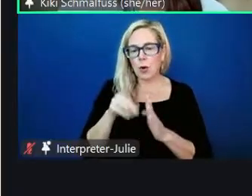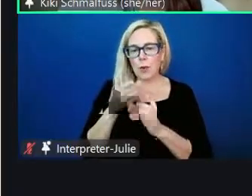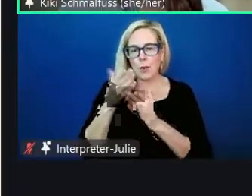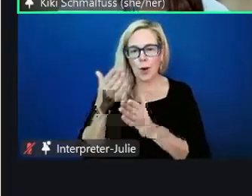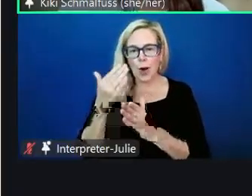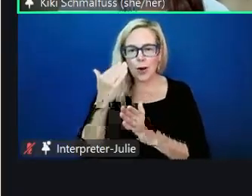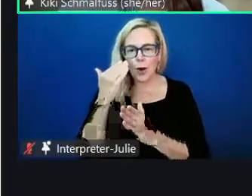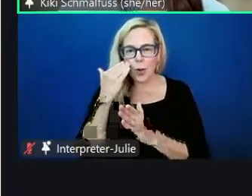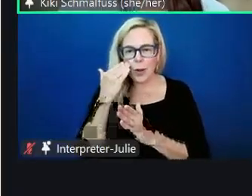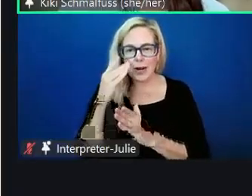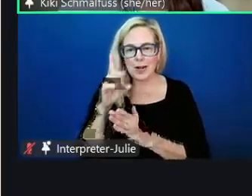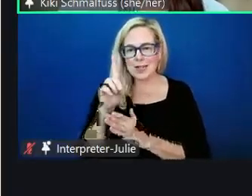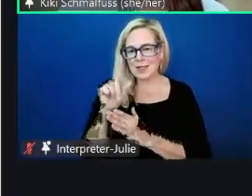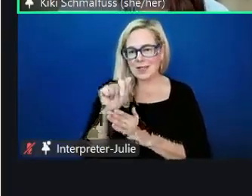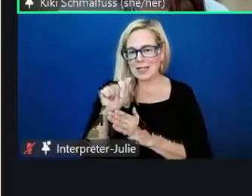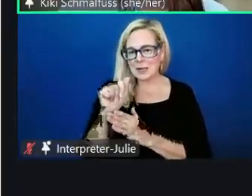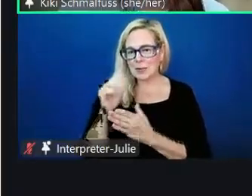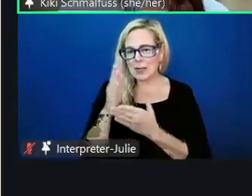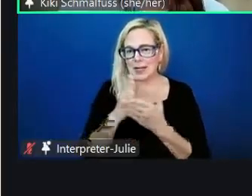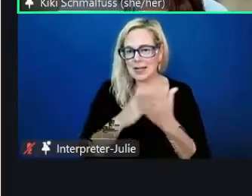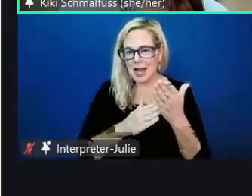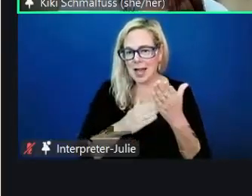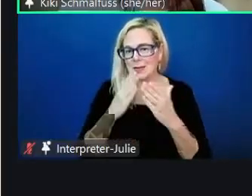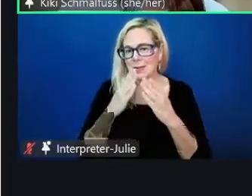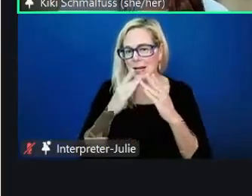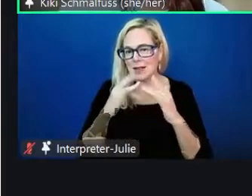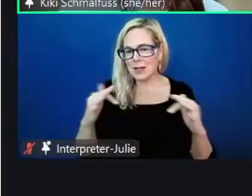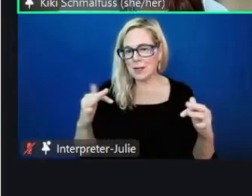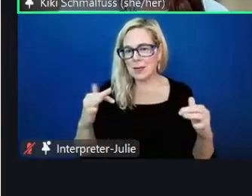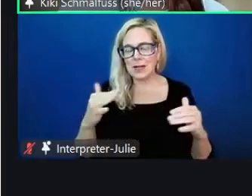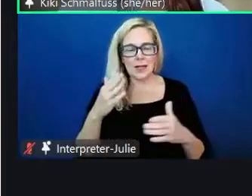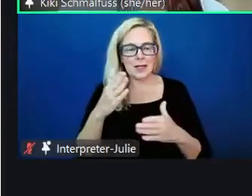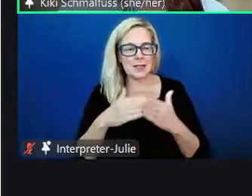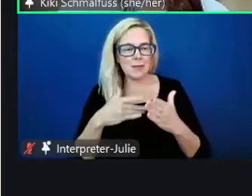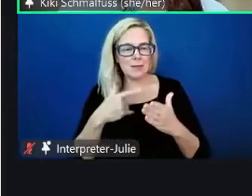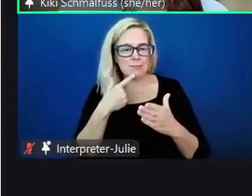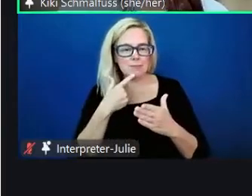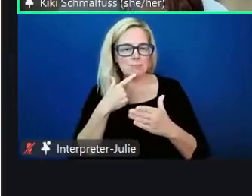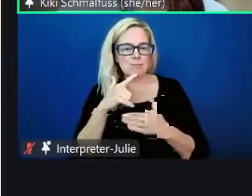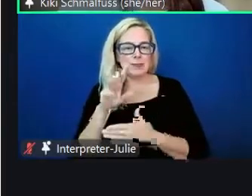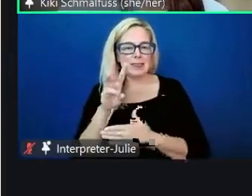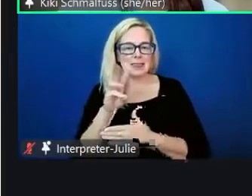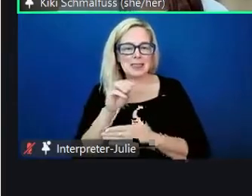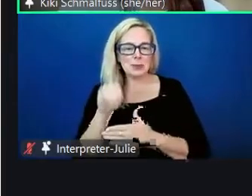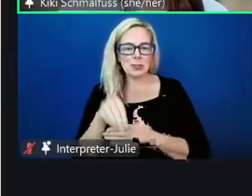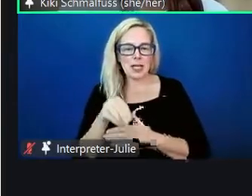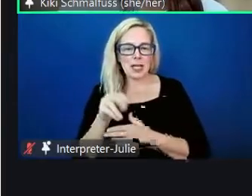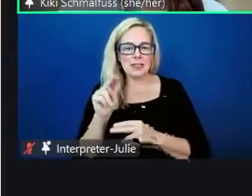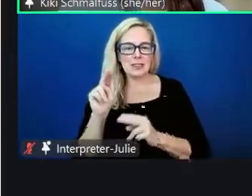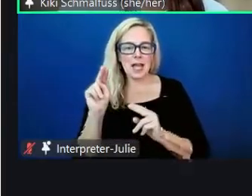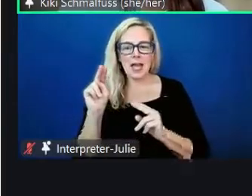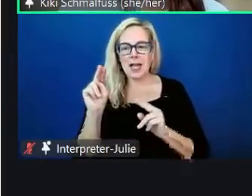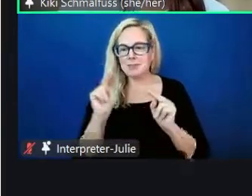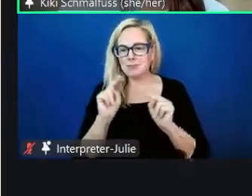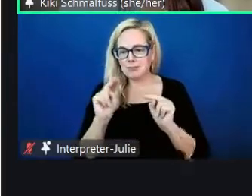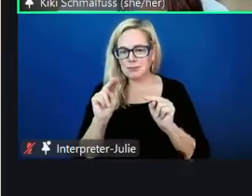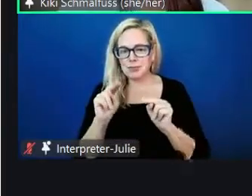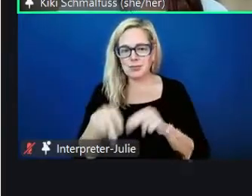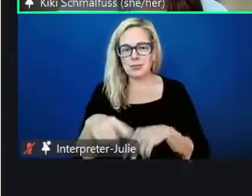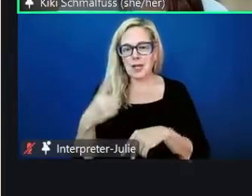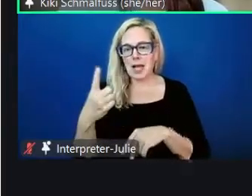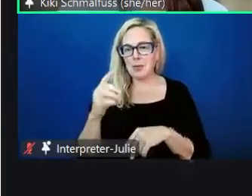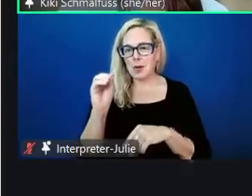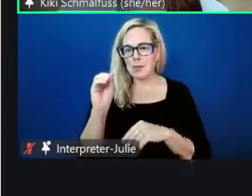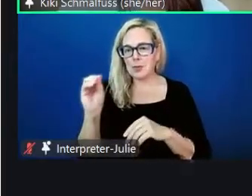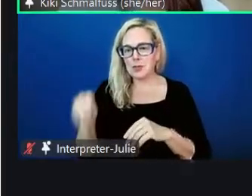of diversity. One person indicated they neither agree or disagree, and one person disagreed or strongly disagreed. I just